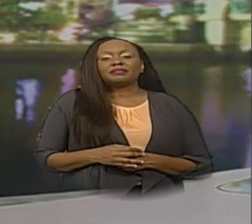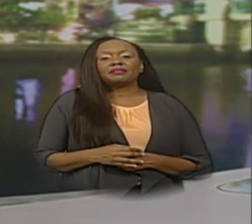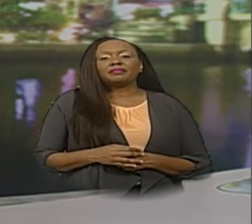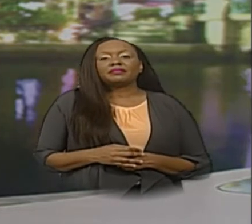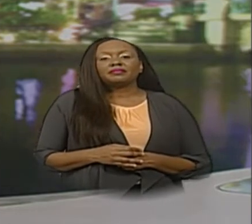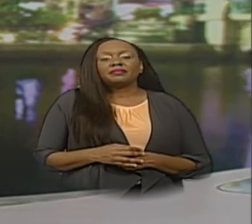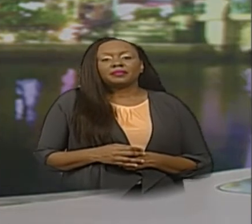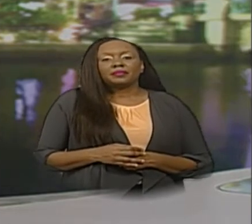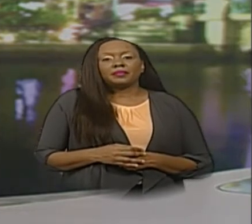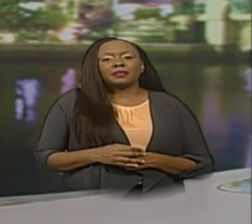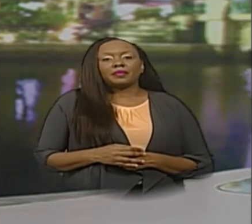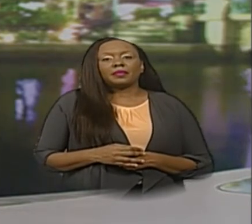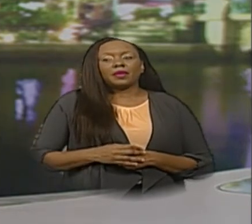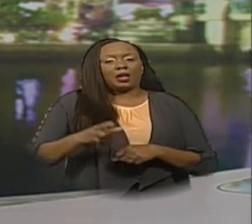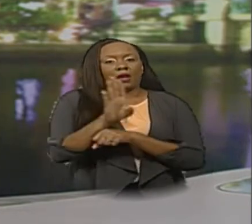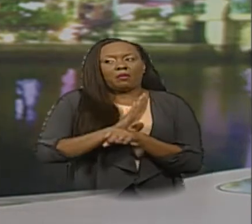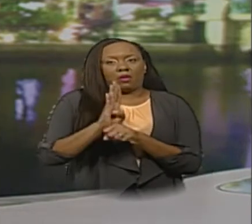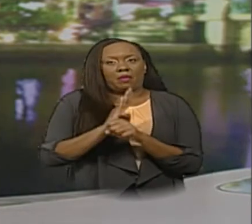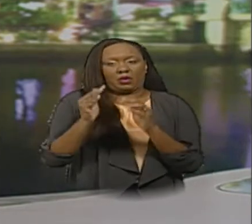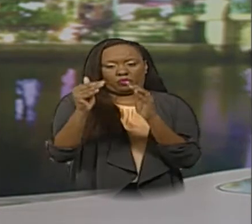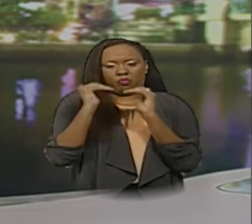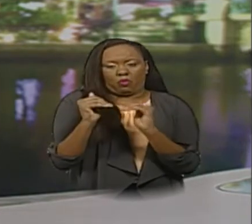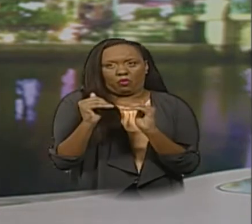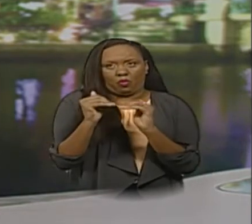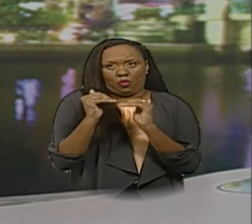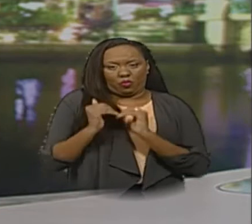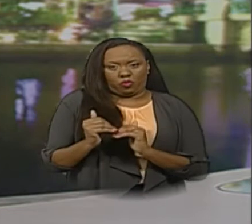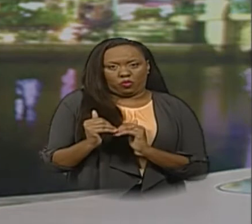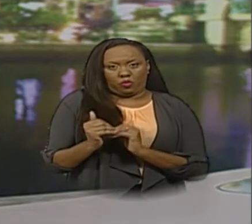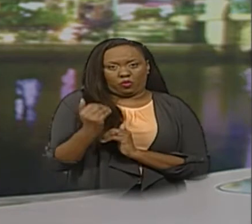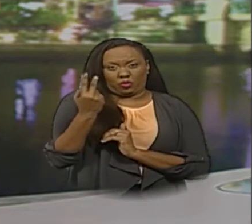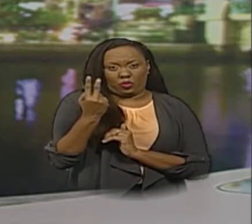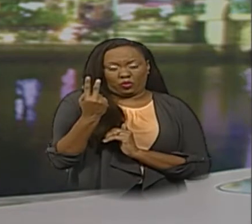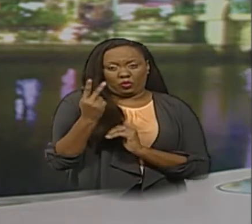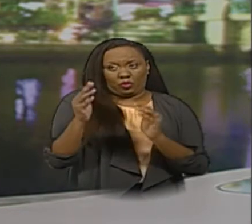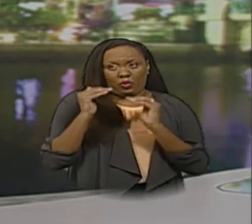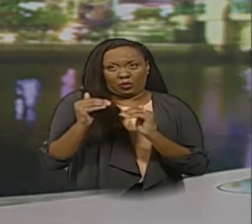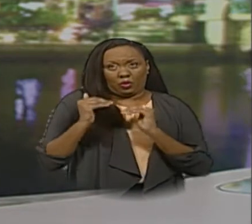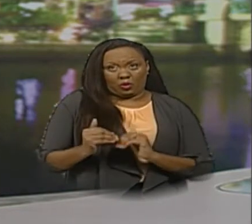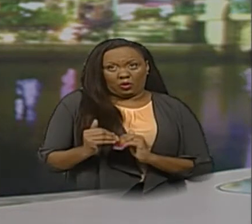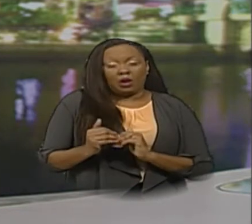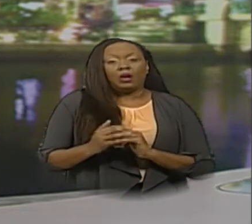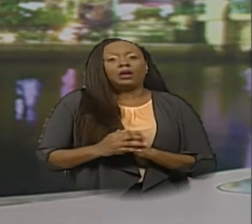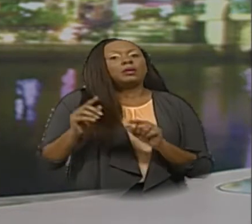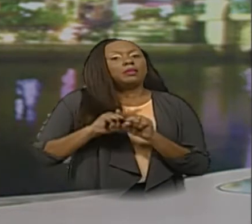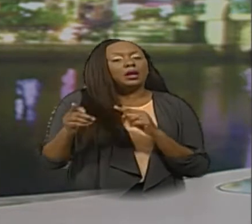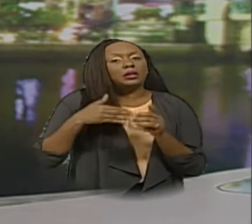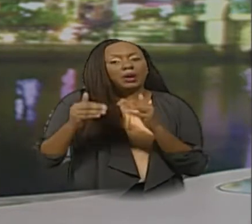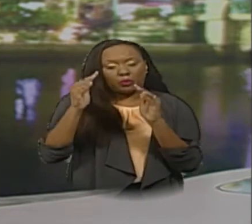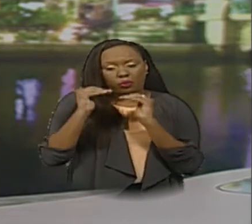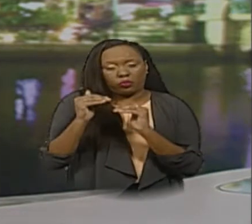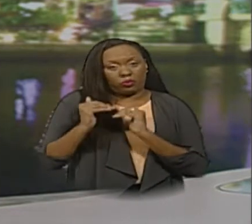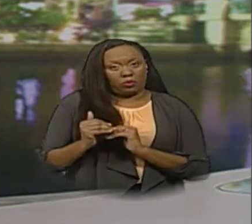has dropped 2 places in the U.S.-based World Justice Project's Rule of Law Index, but despite the fall, the